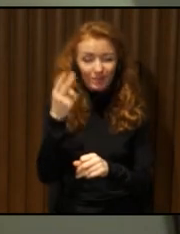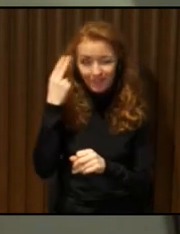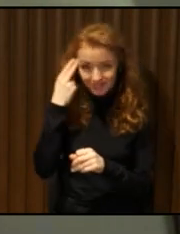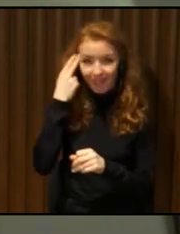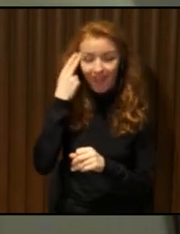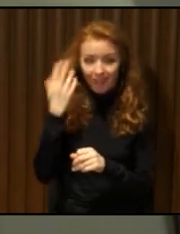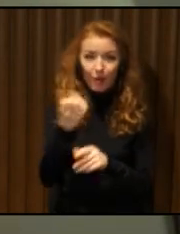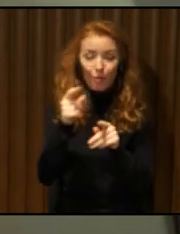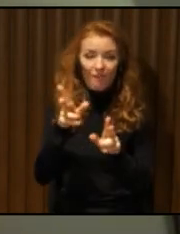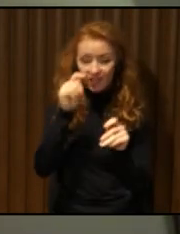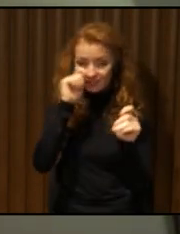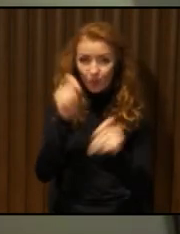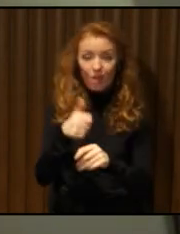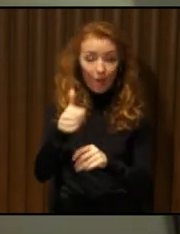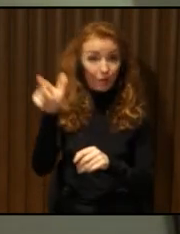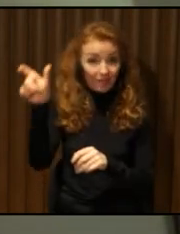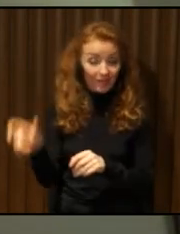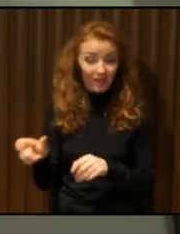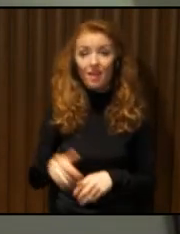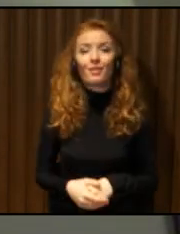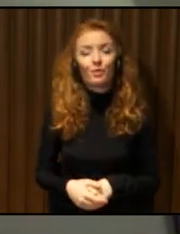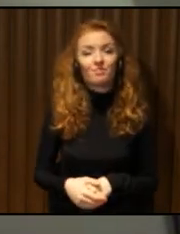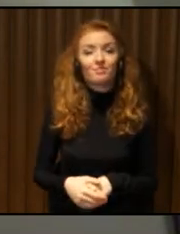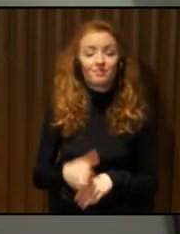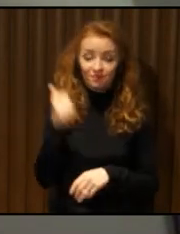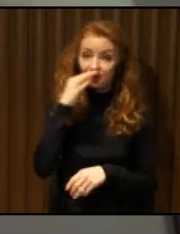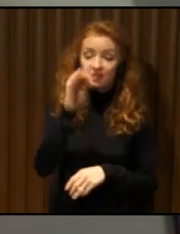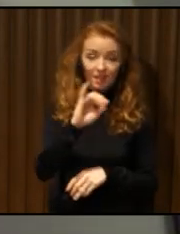That's a perception that leads us.